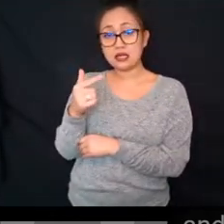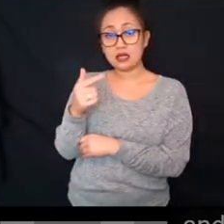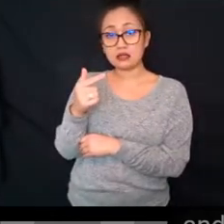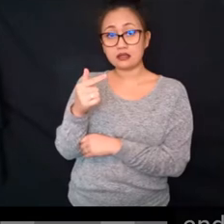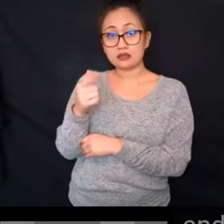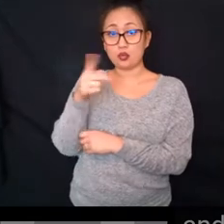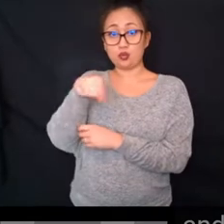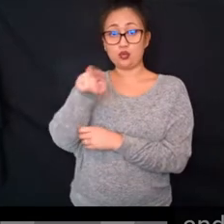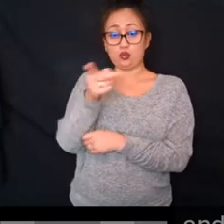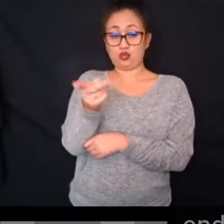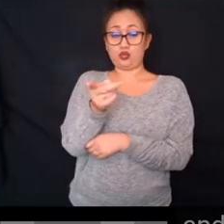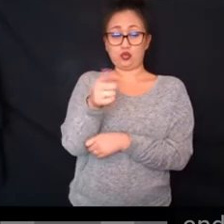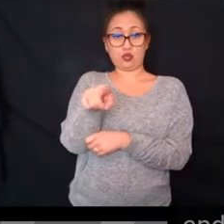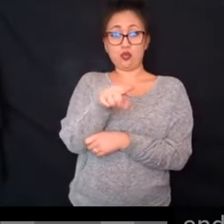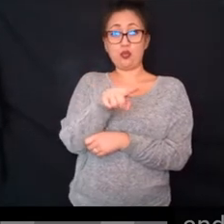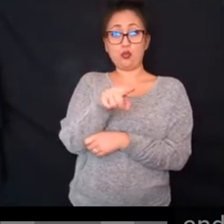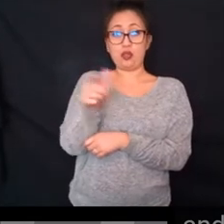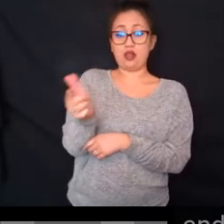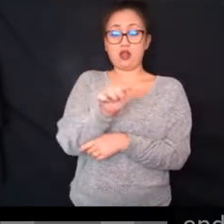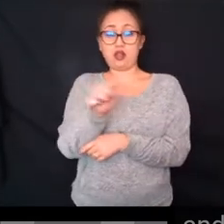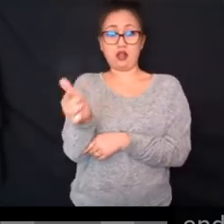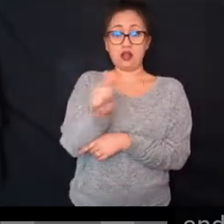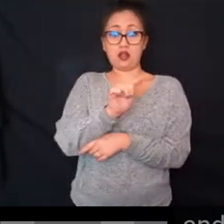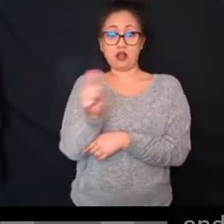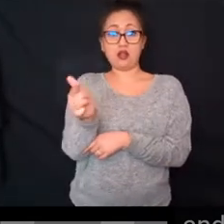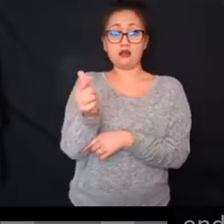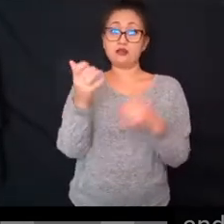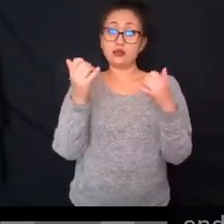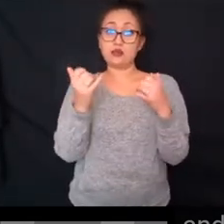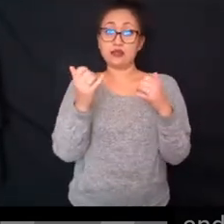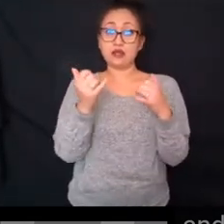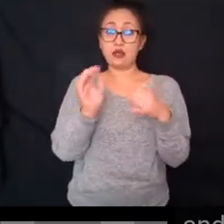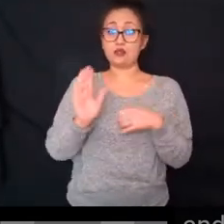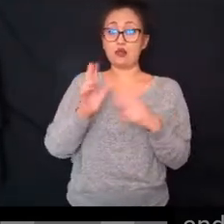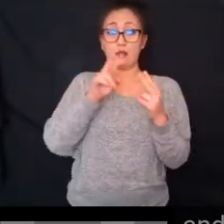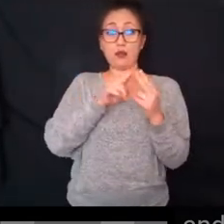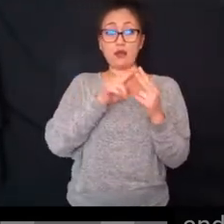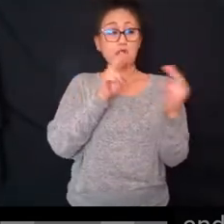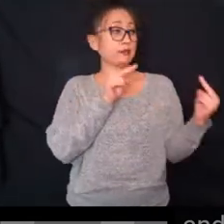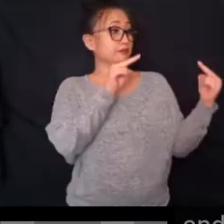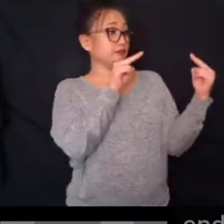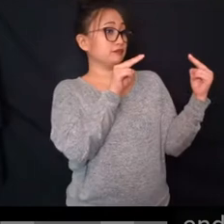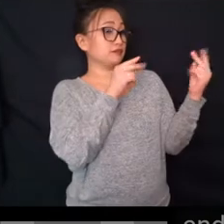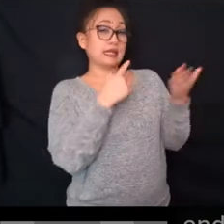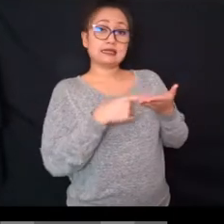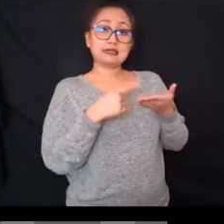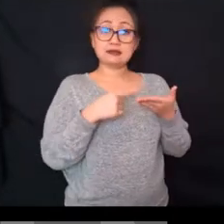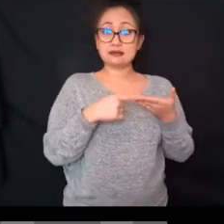if you'll turn right now to your learning partner. And I want you to tell them what decomposing means.